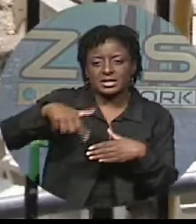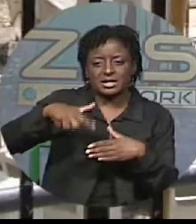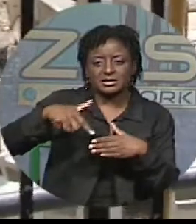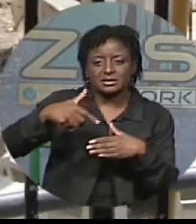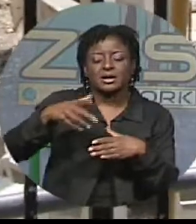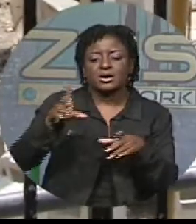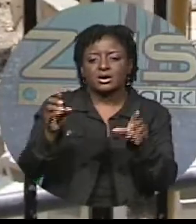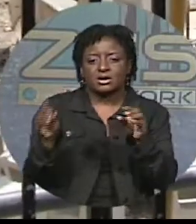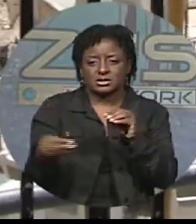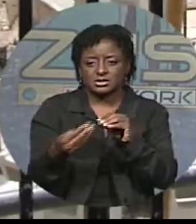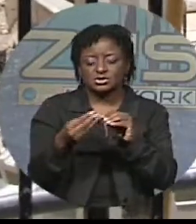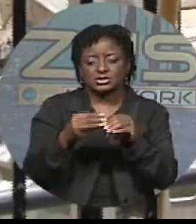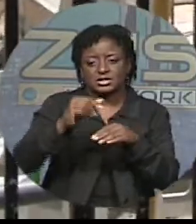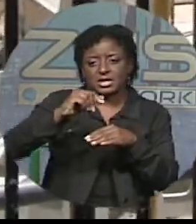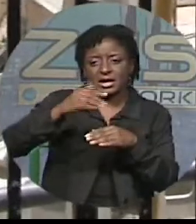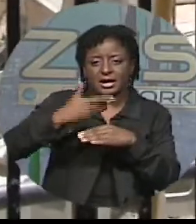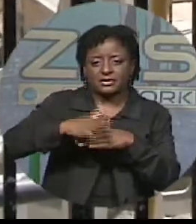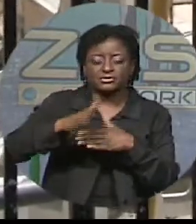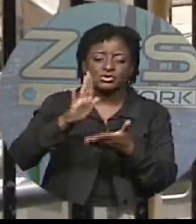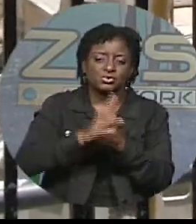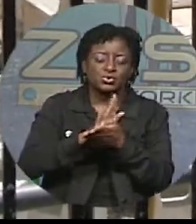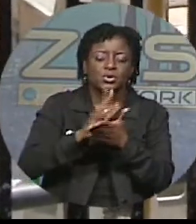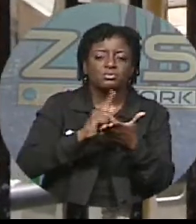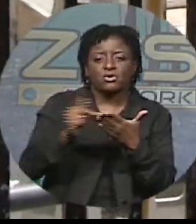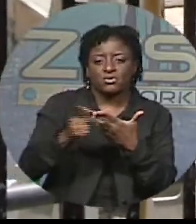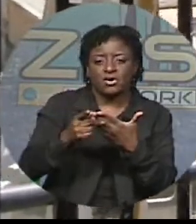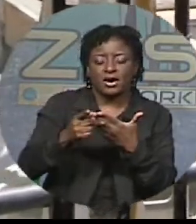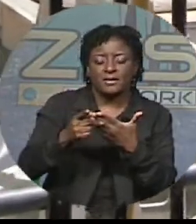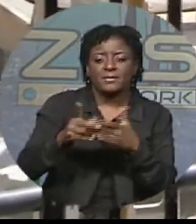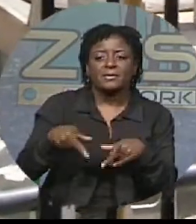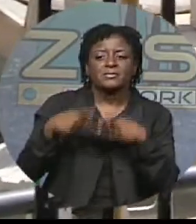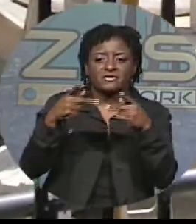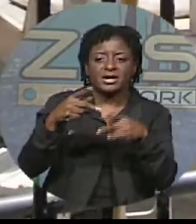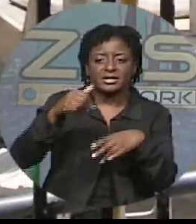will be offered in the future for older students. LaDawn Davis, ZNS Network News.